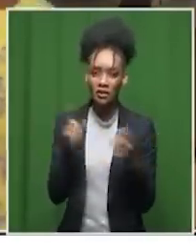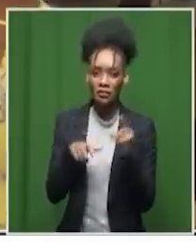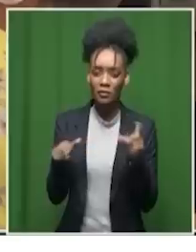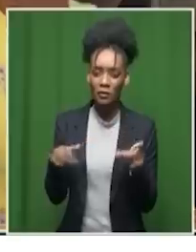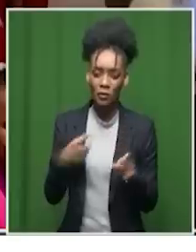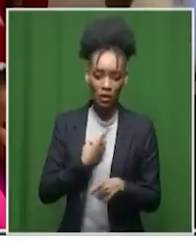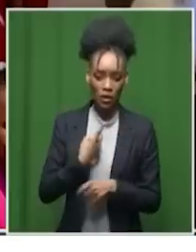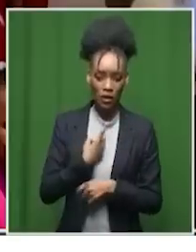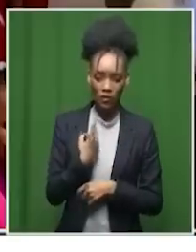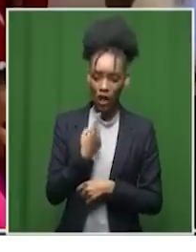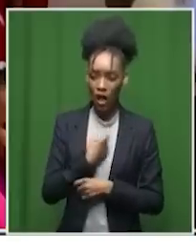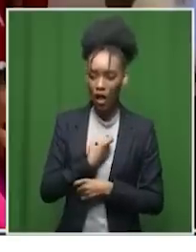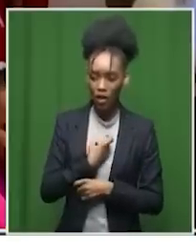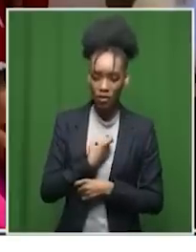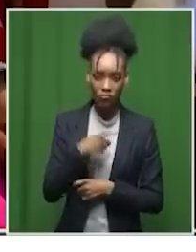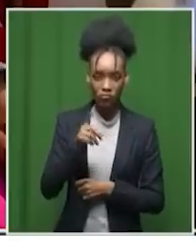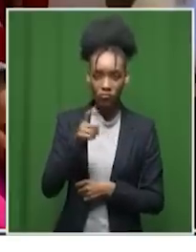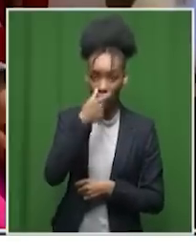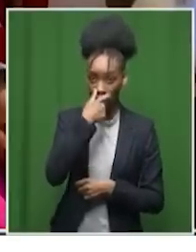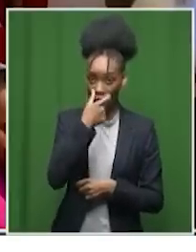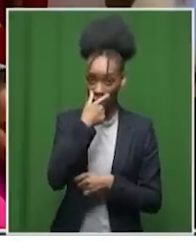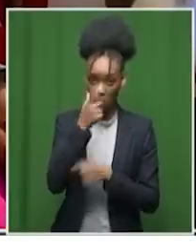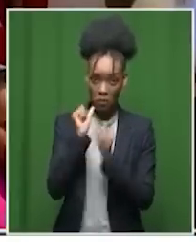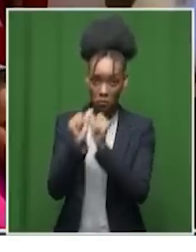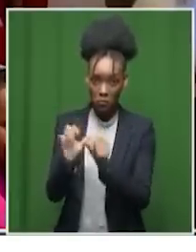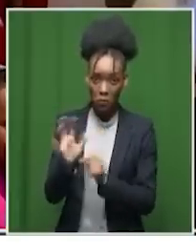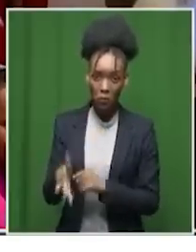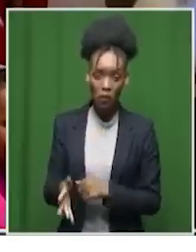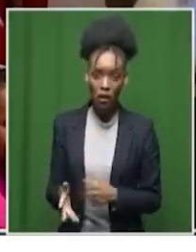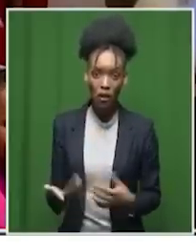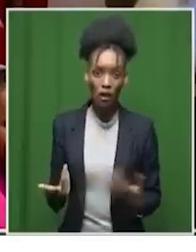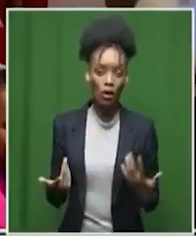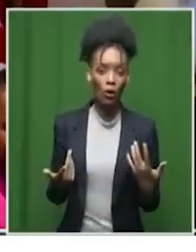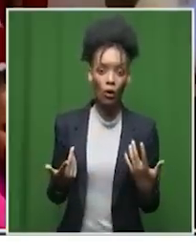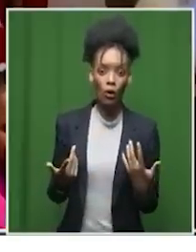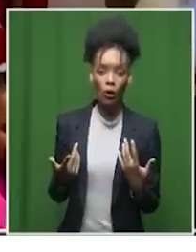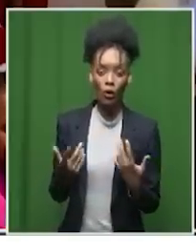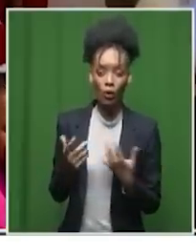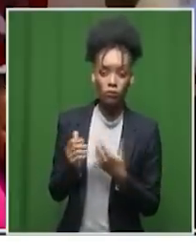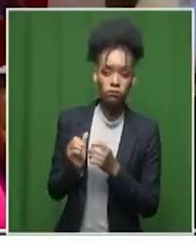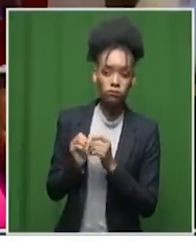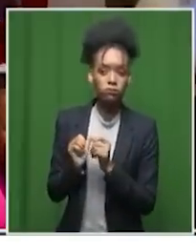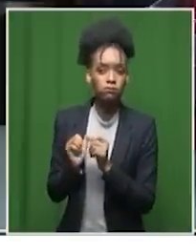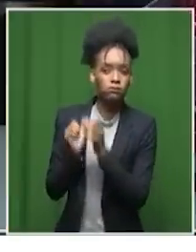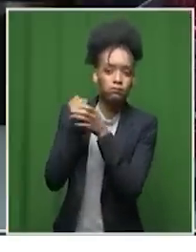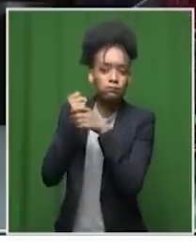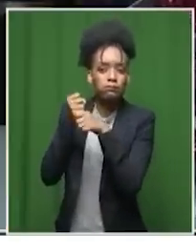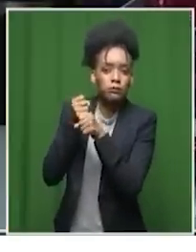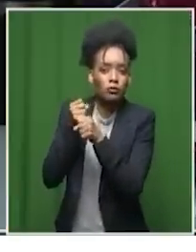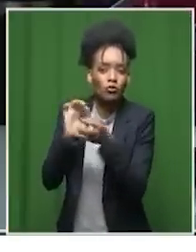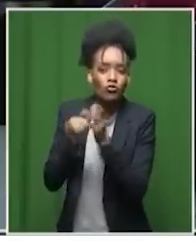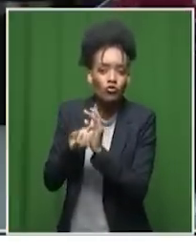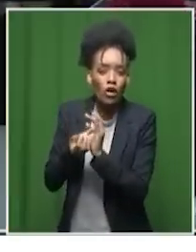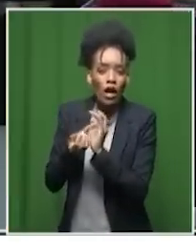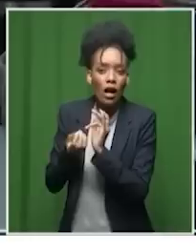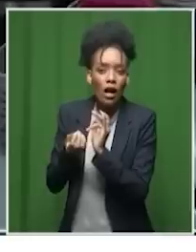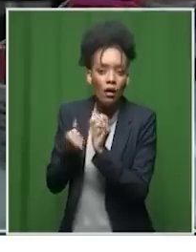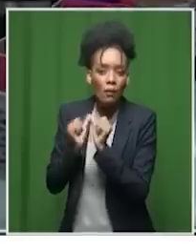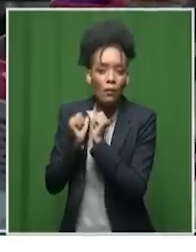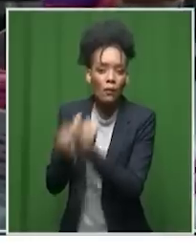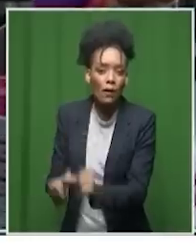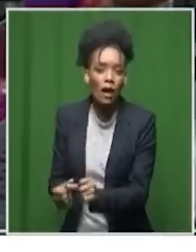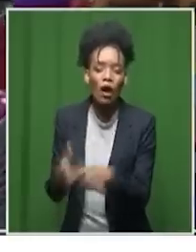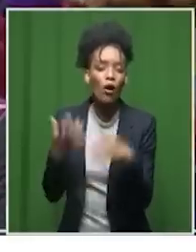to cling on? Is he going to survive this shutdown and possibly renewed massive violence and destruction of